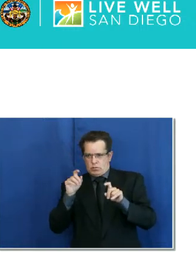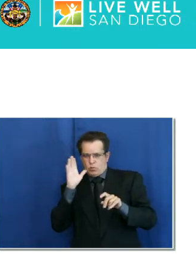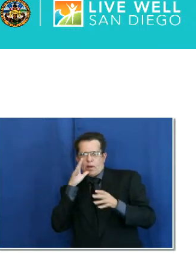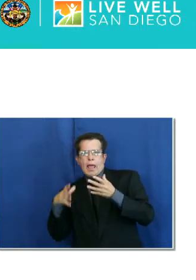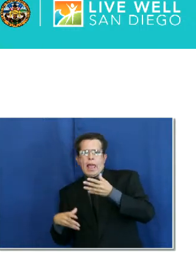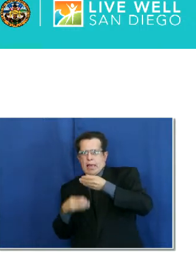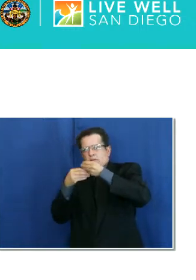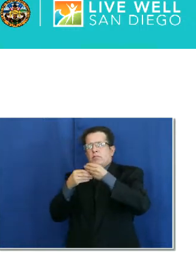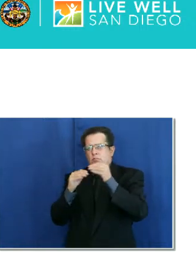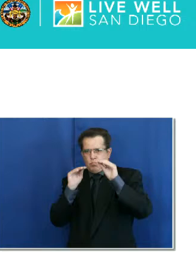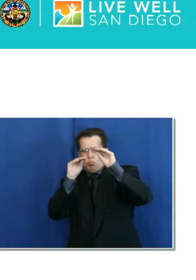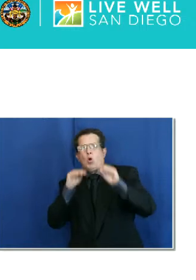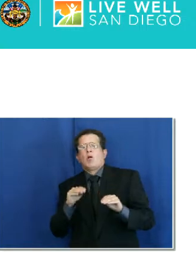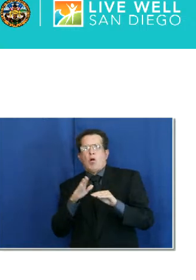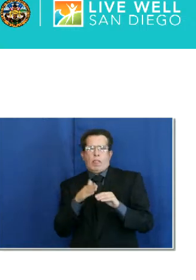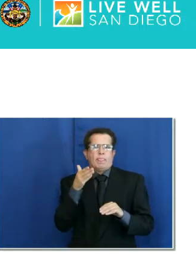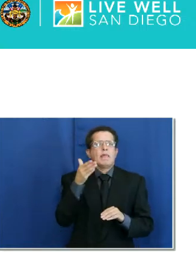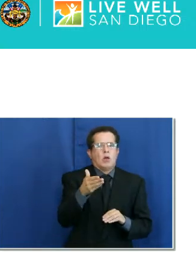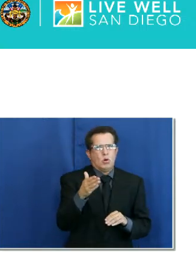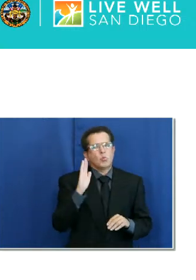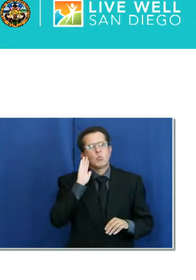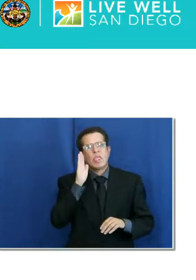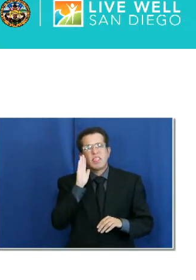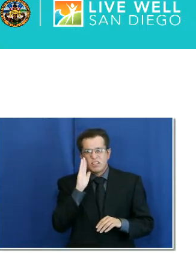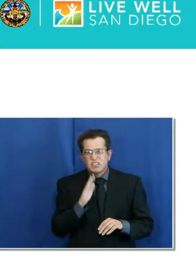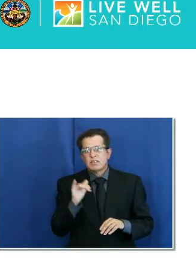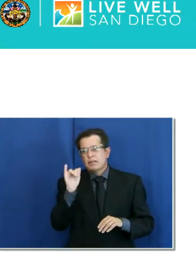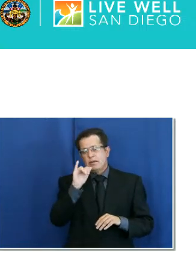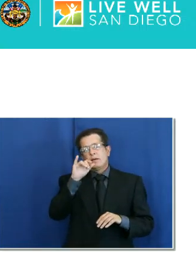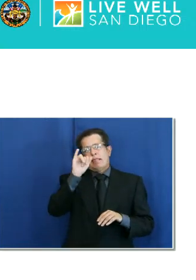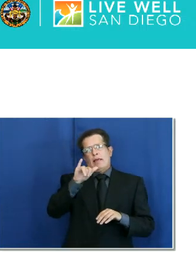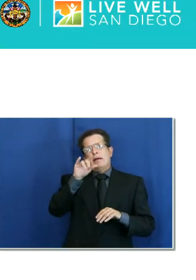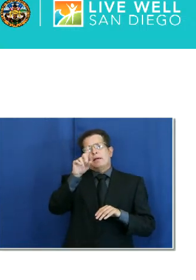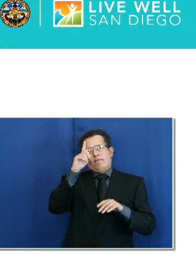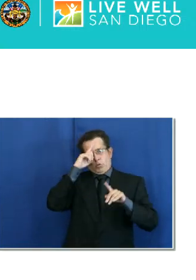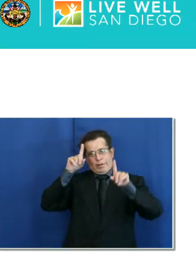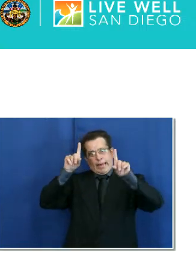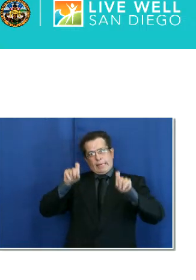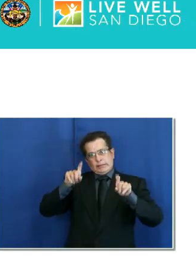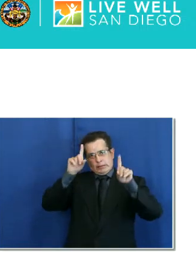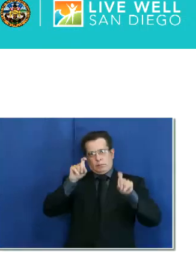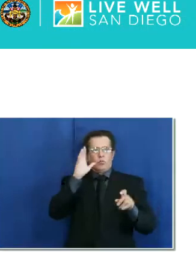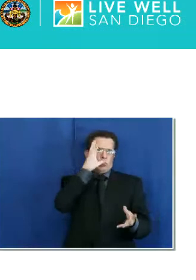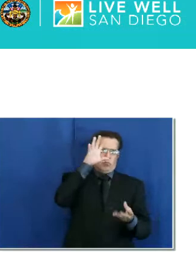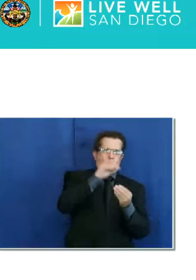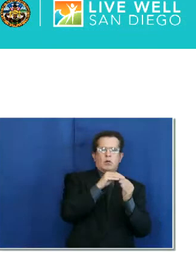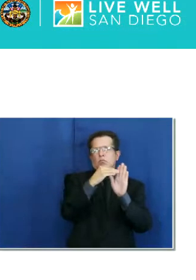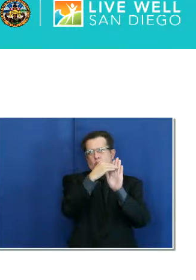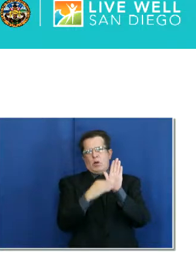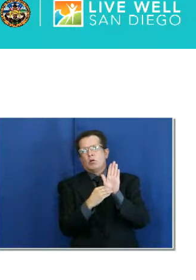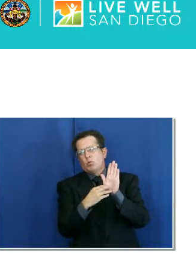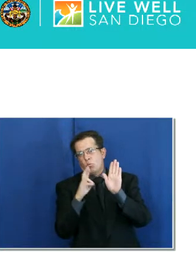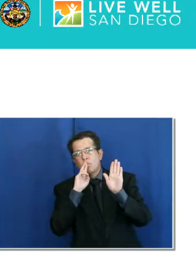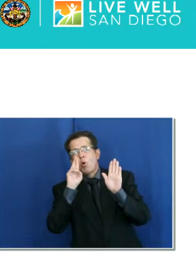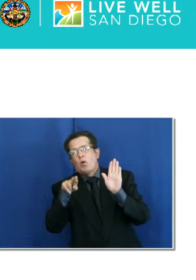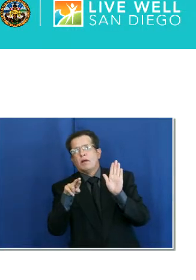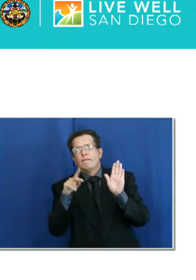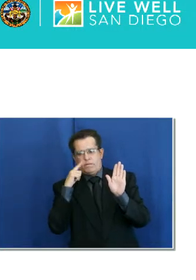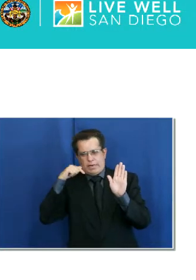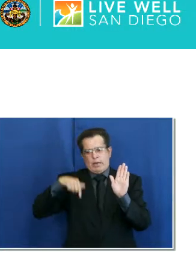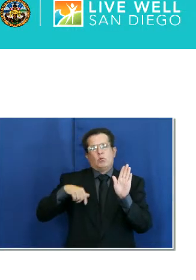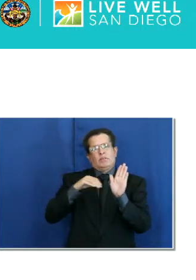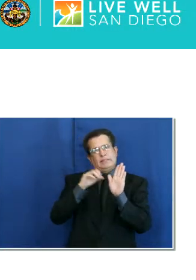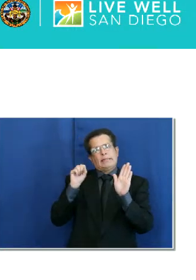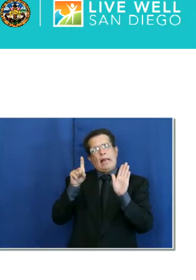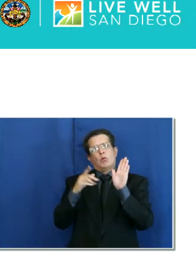be provided. The data for tests provides the total number of all tests reported to the County of San